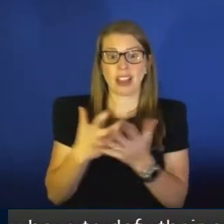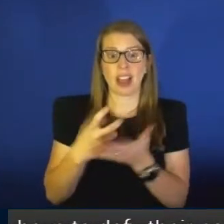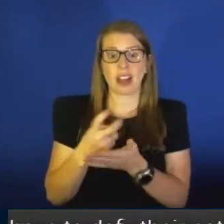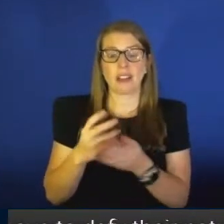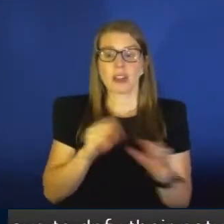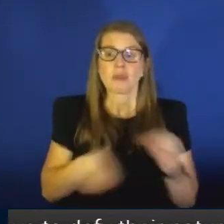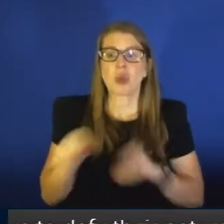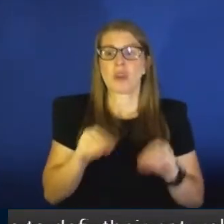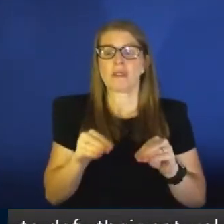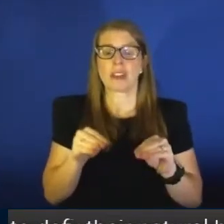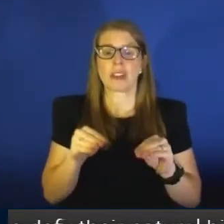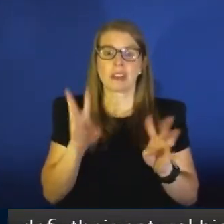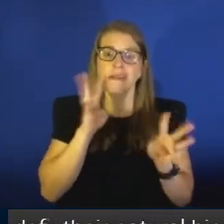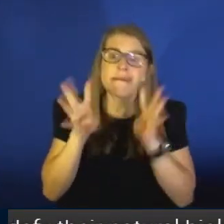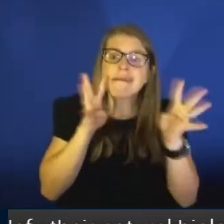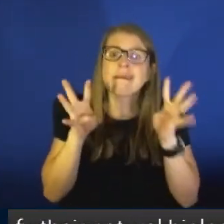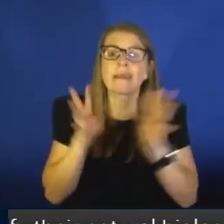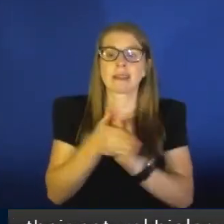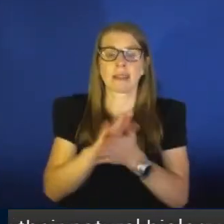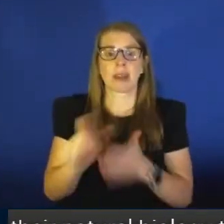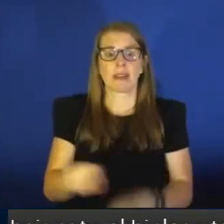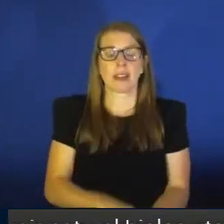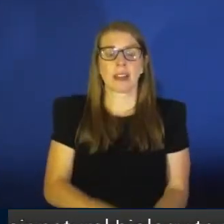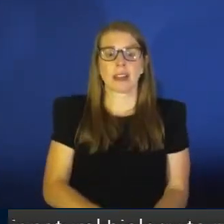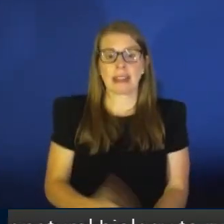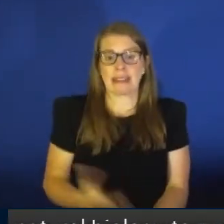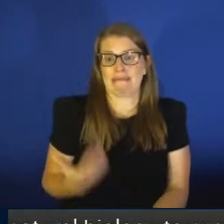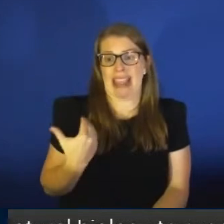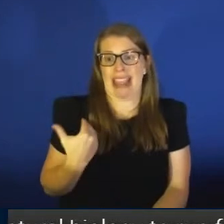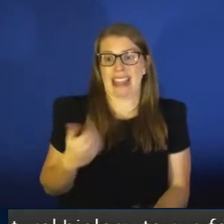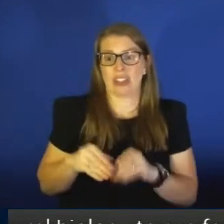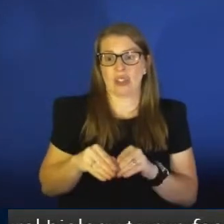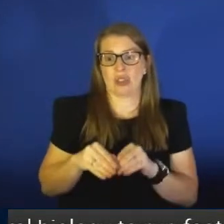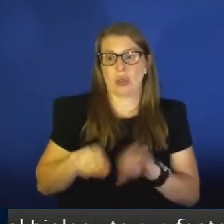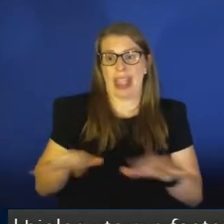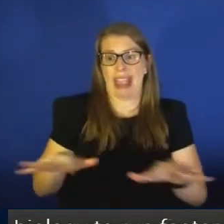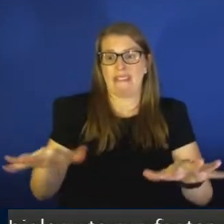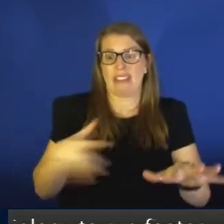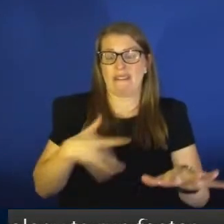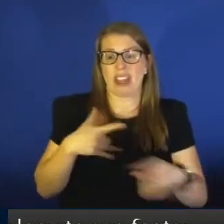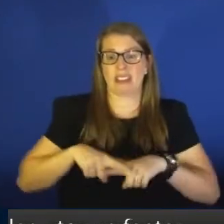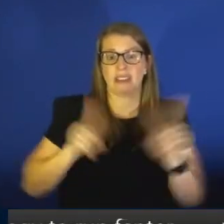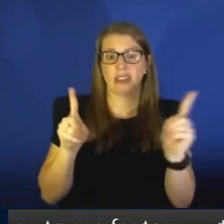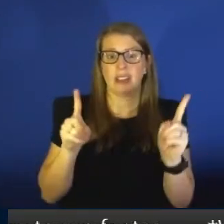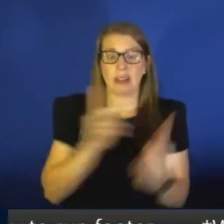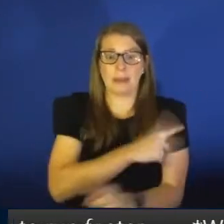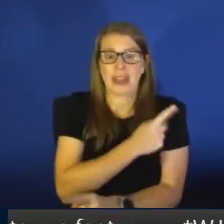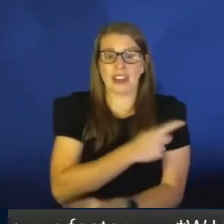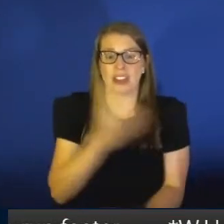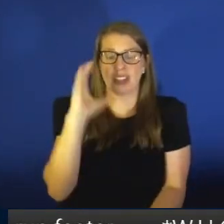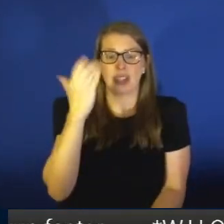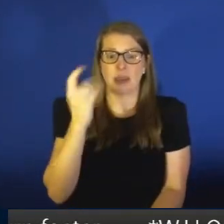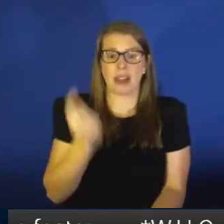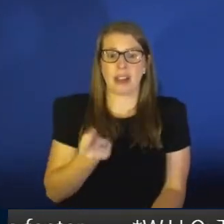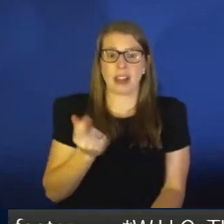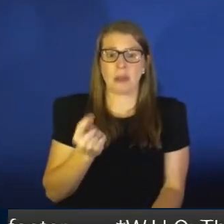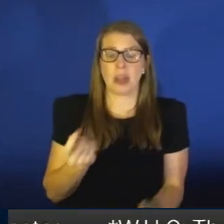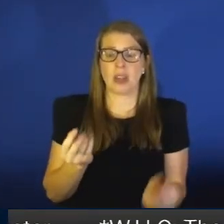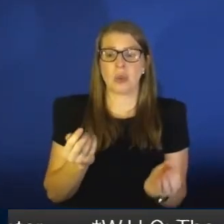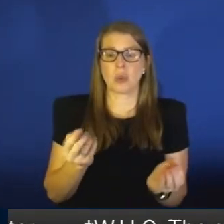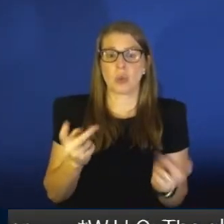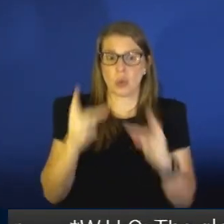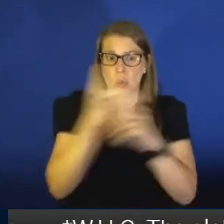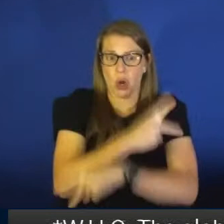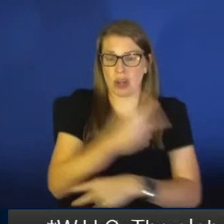really creative. This past wave has definitely felt a little bit different. The patients seem to be a little bit sicker than what we've